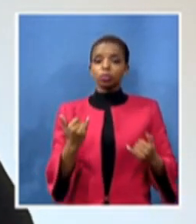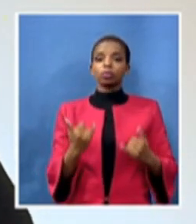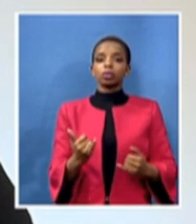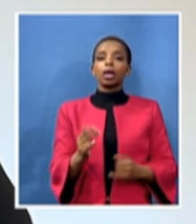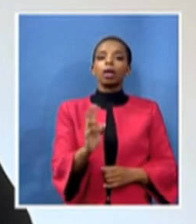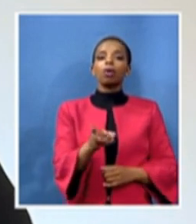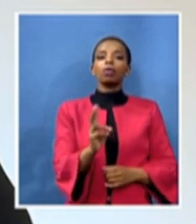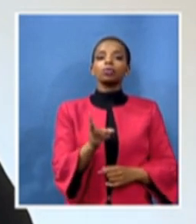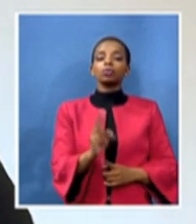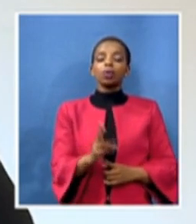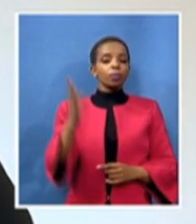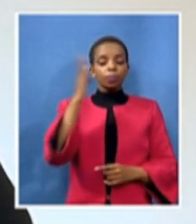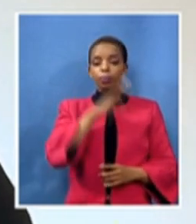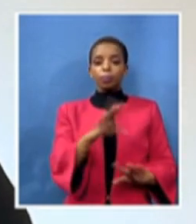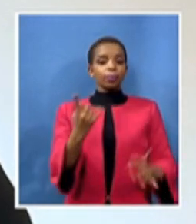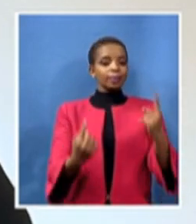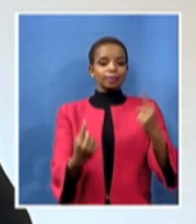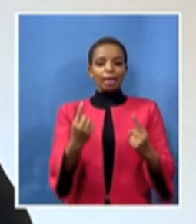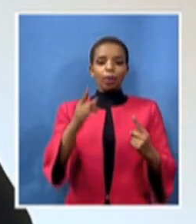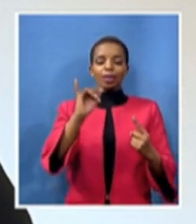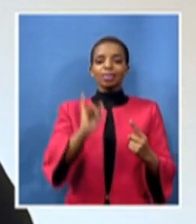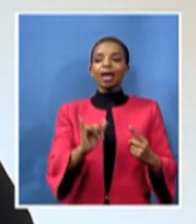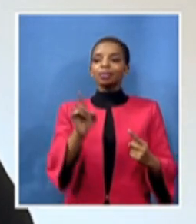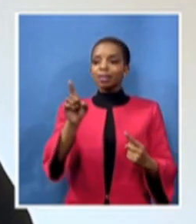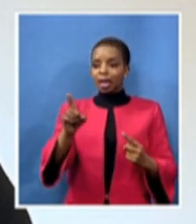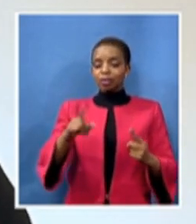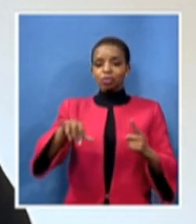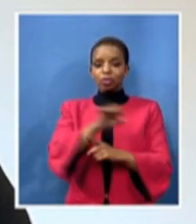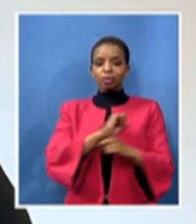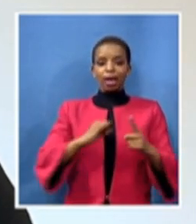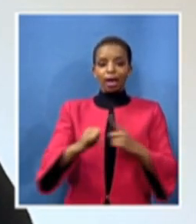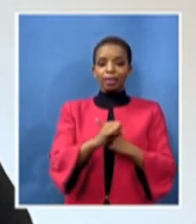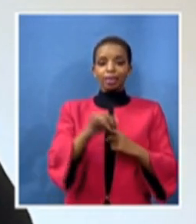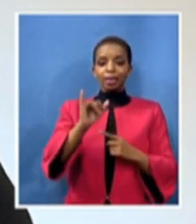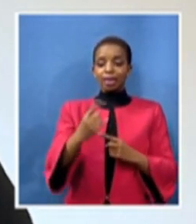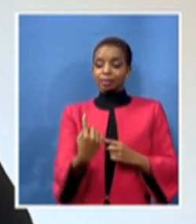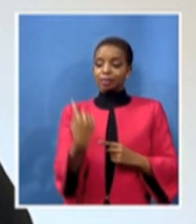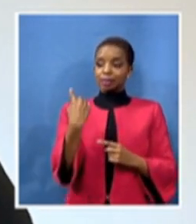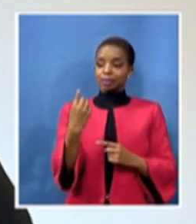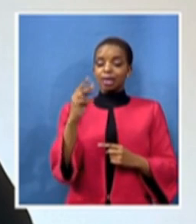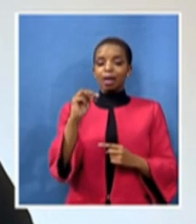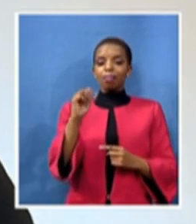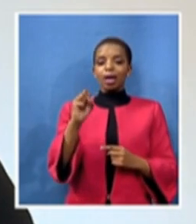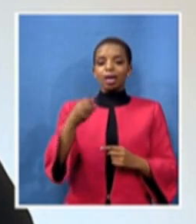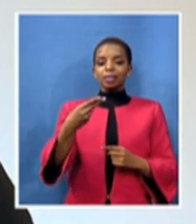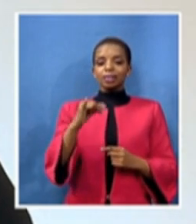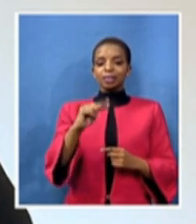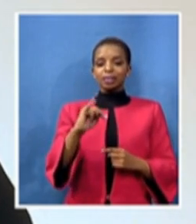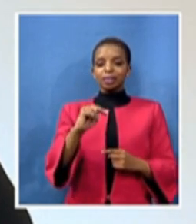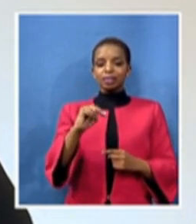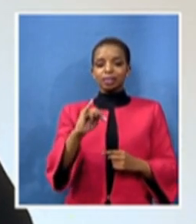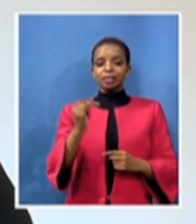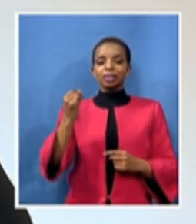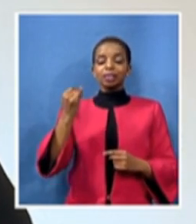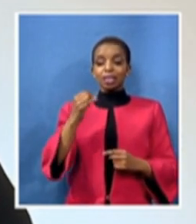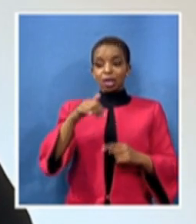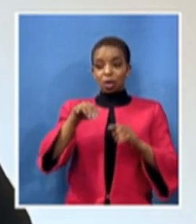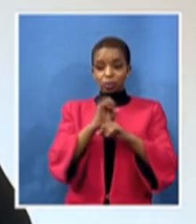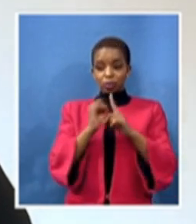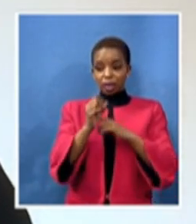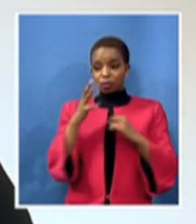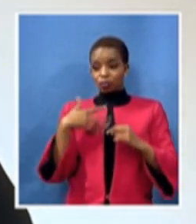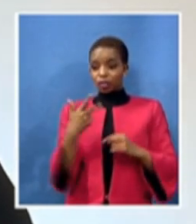which Mashinini imagined is under construction, but the question is how much progress have we made in material